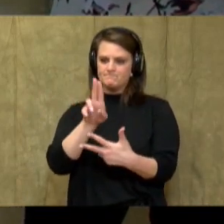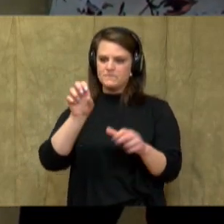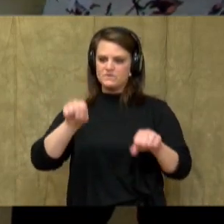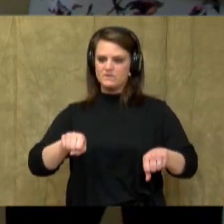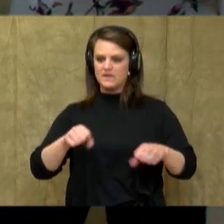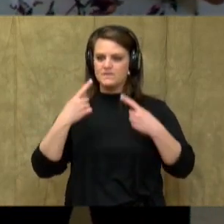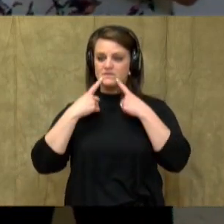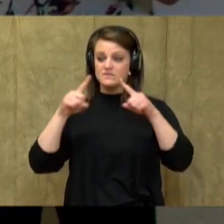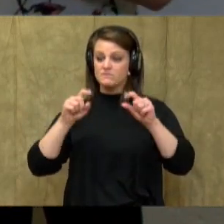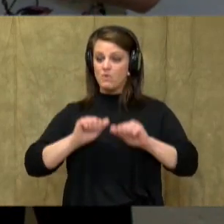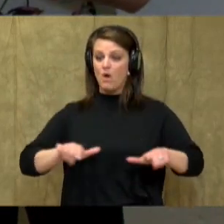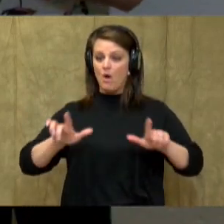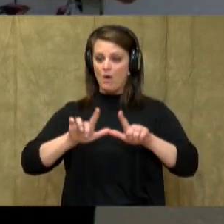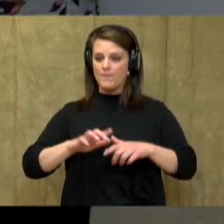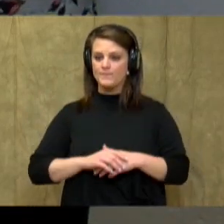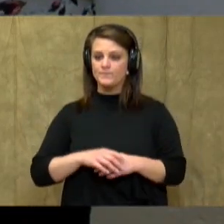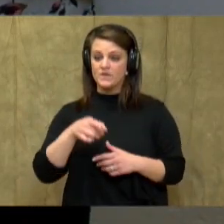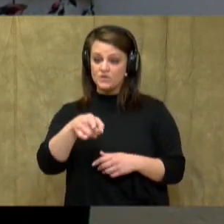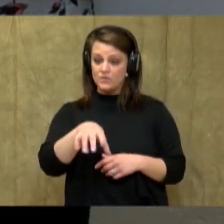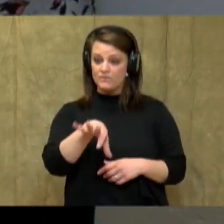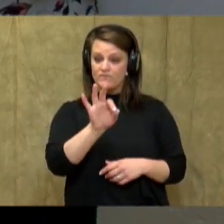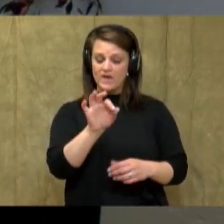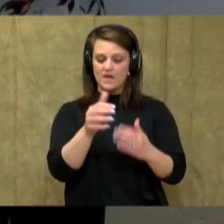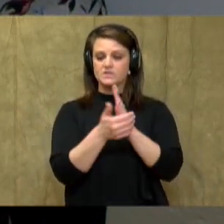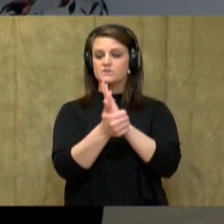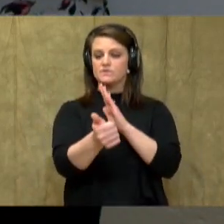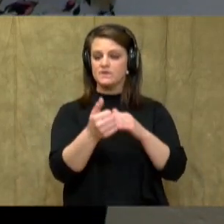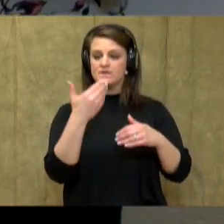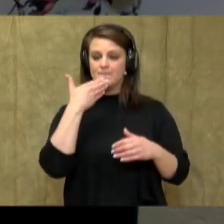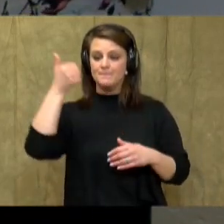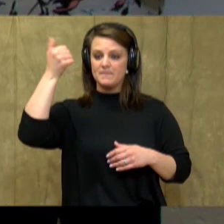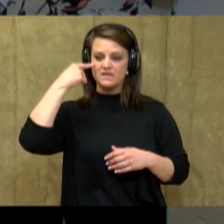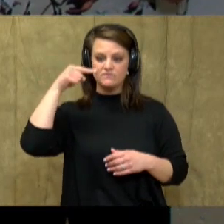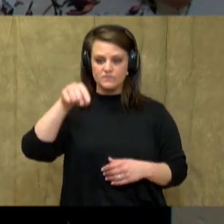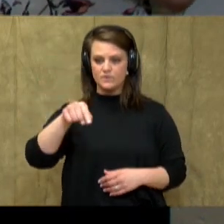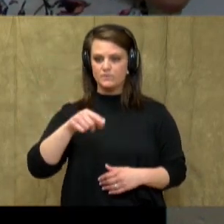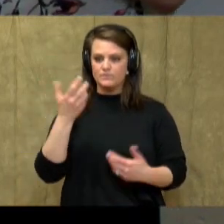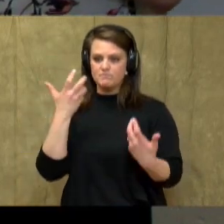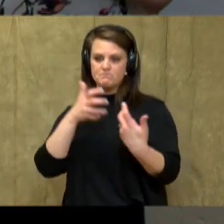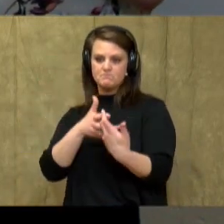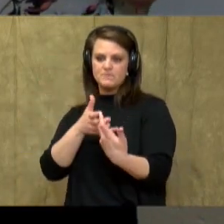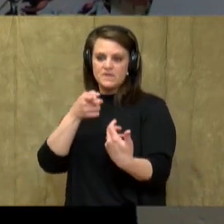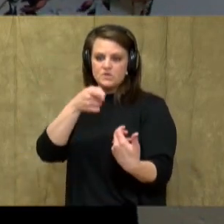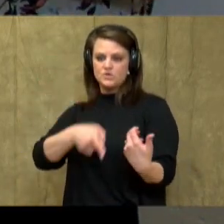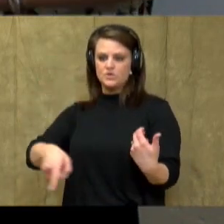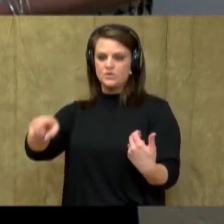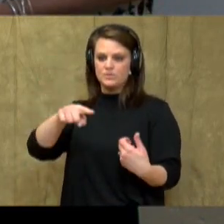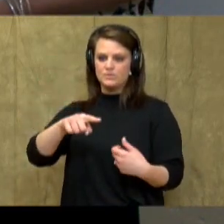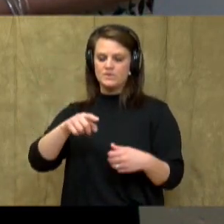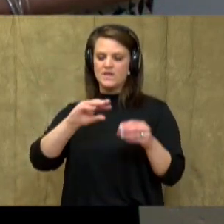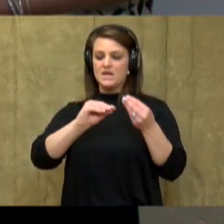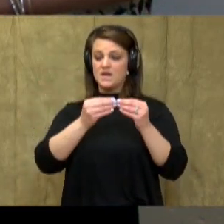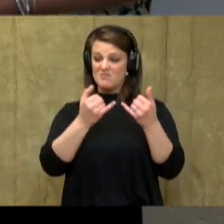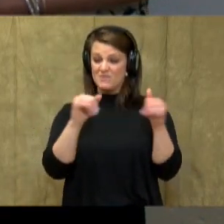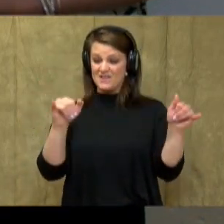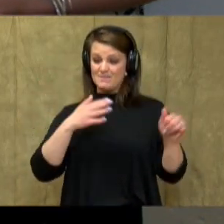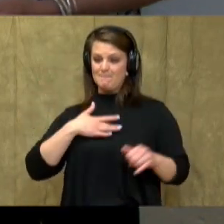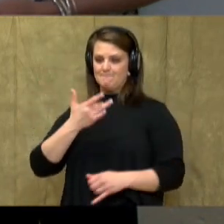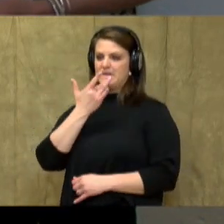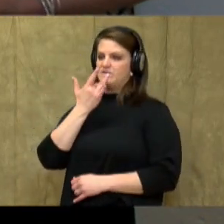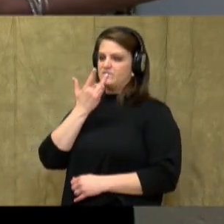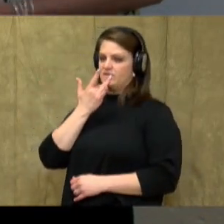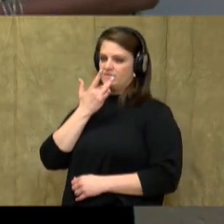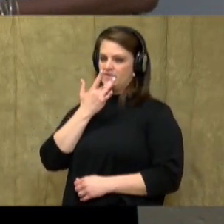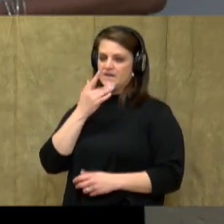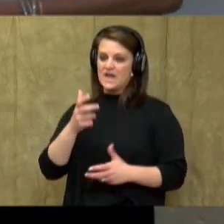work. You have to find the strategy that works best for you. For me personally, I love working on number lines. A lot